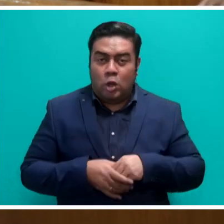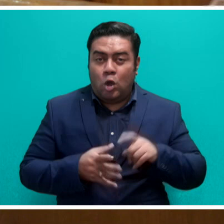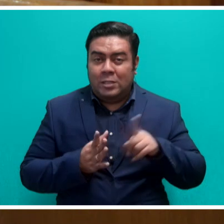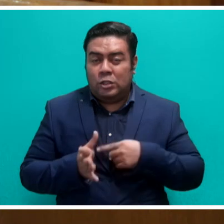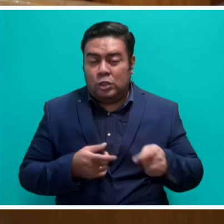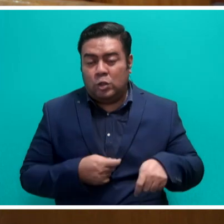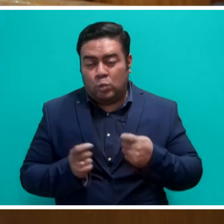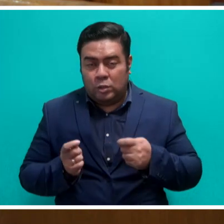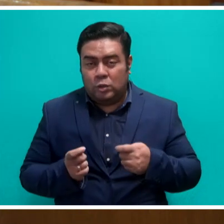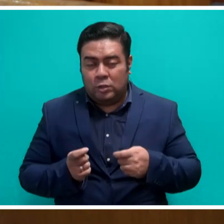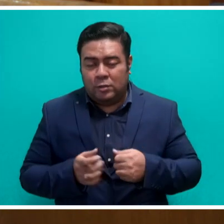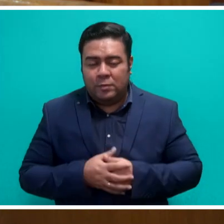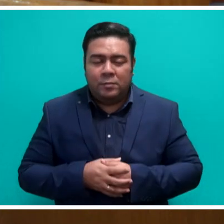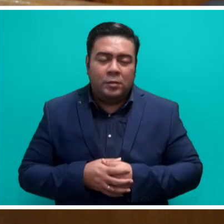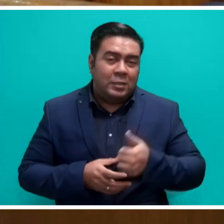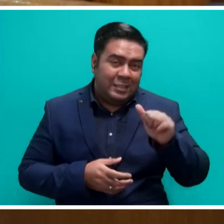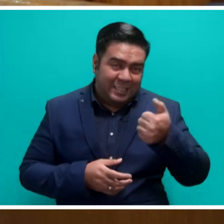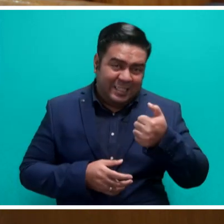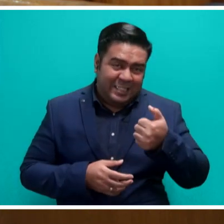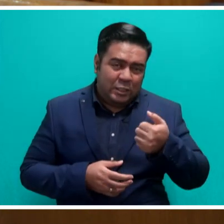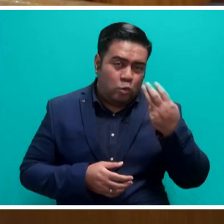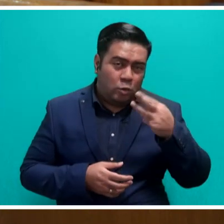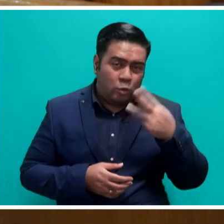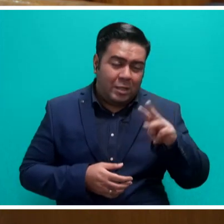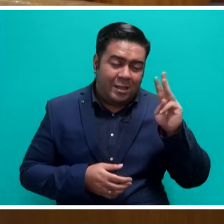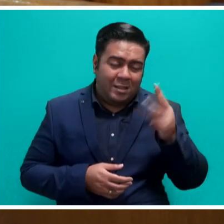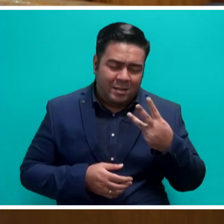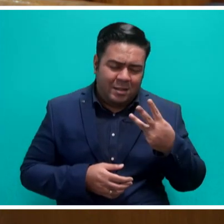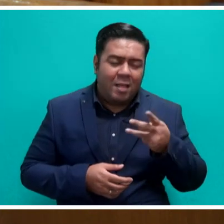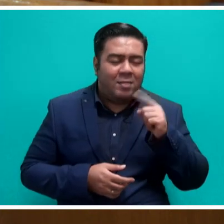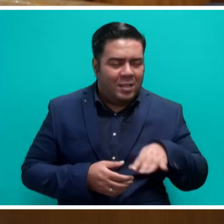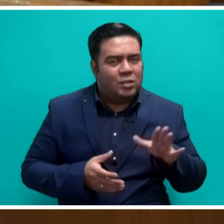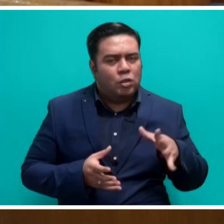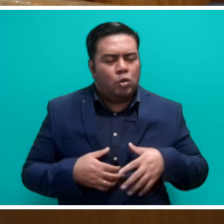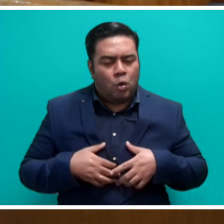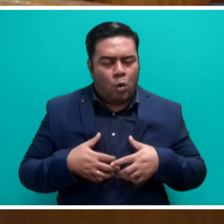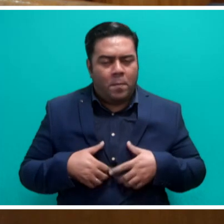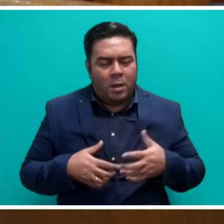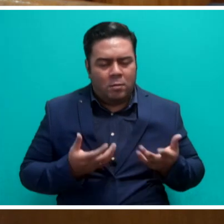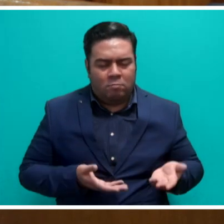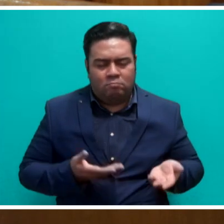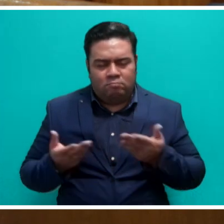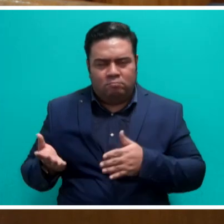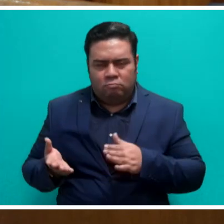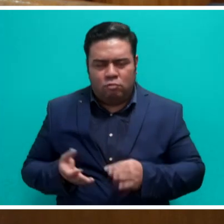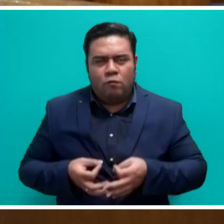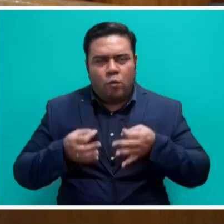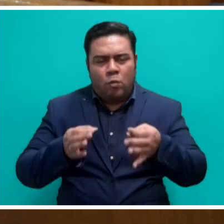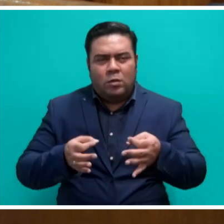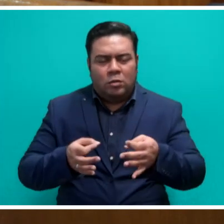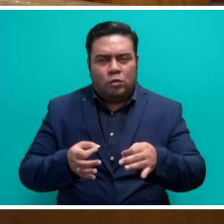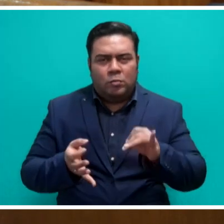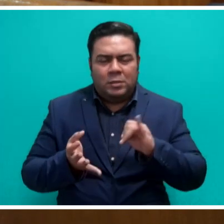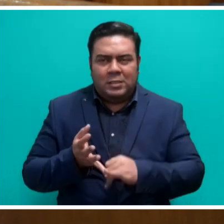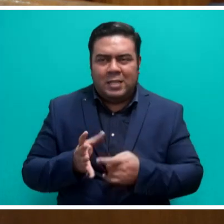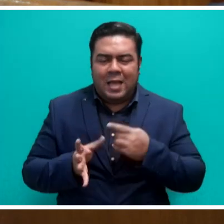January 6, 2023, this complaint was forwarded to Mr. Sanim to provide any